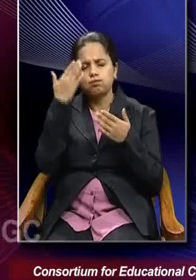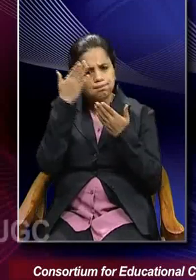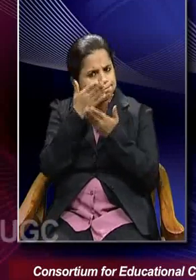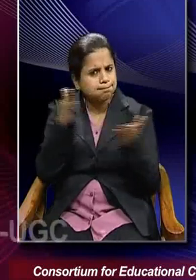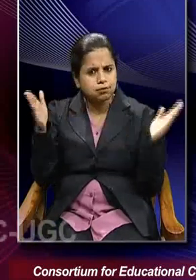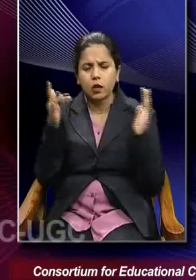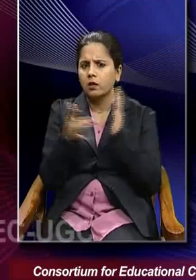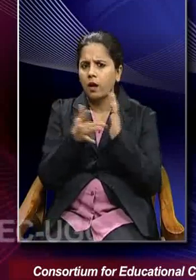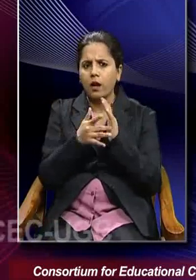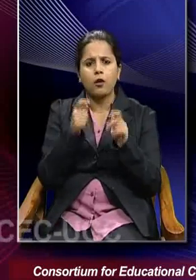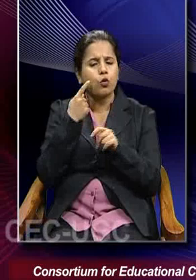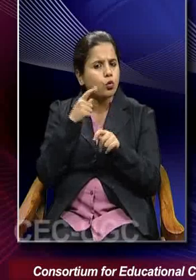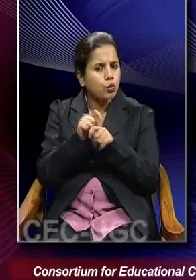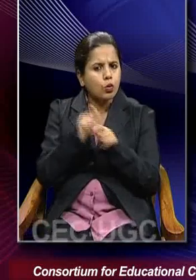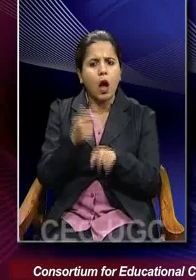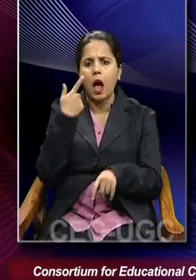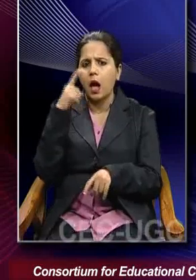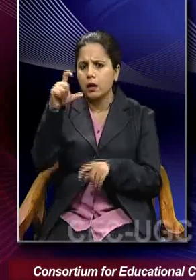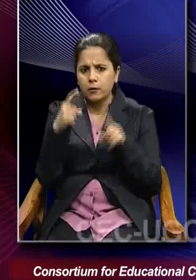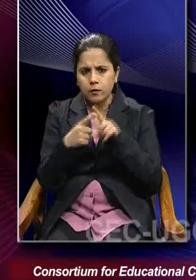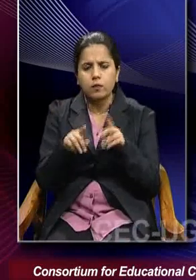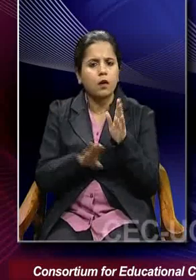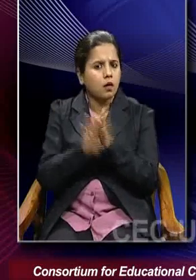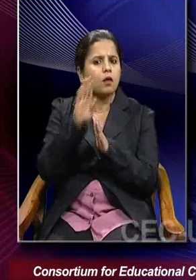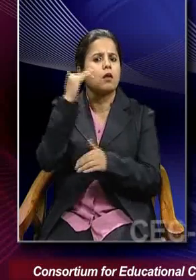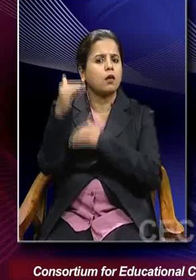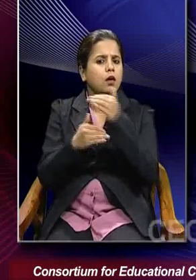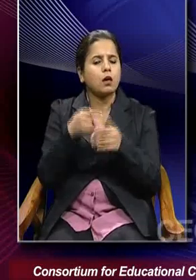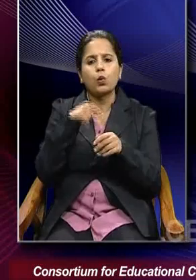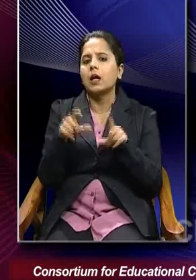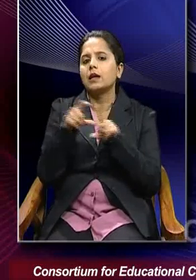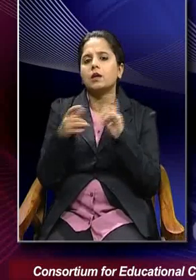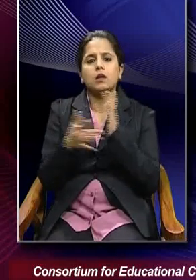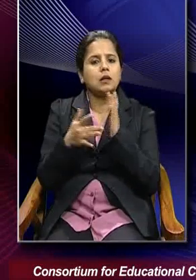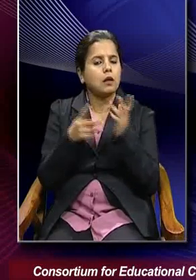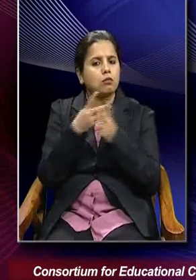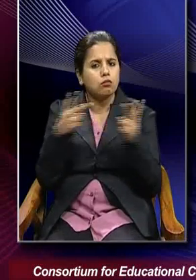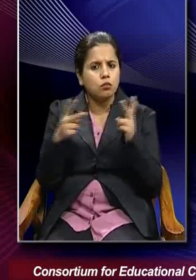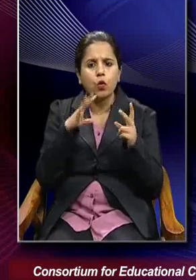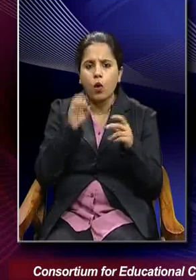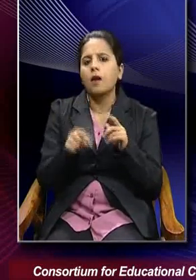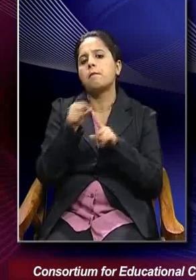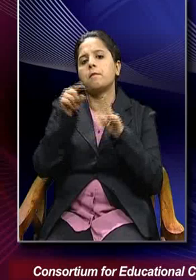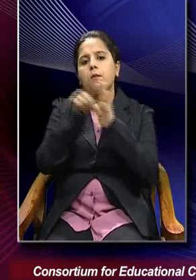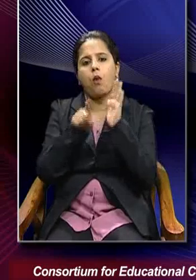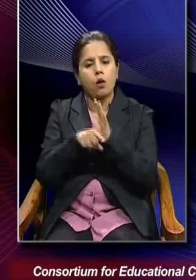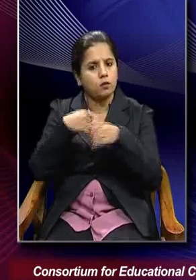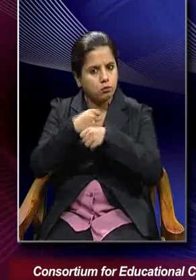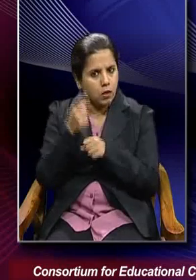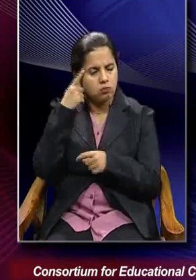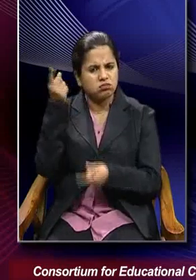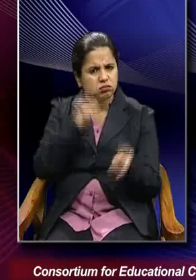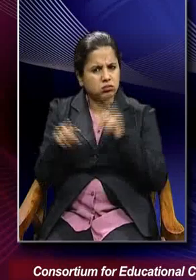technologies, ICTs, by developing digital policies, by having digital strategies